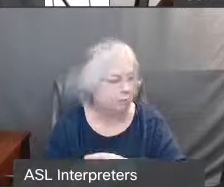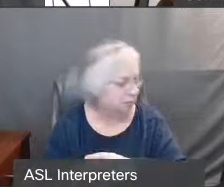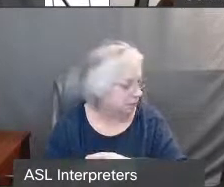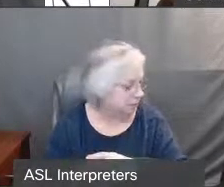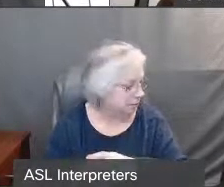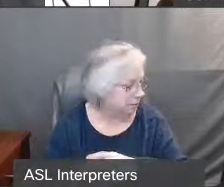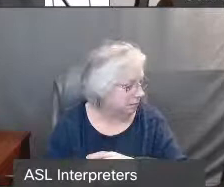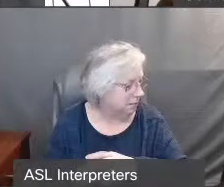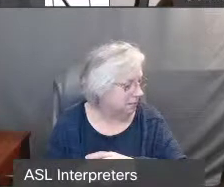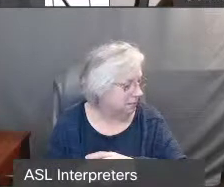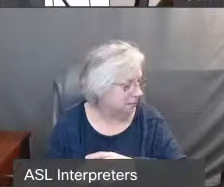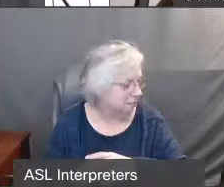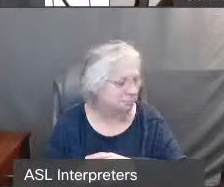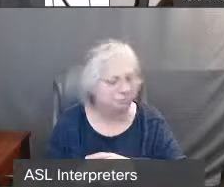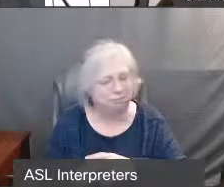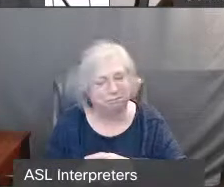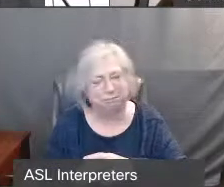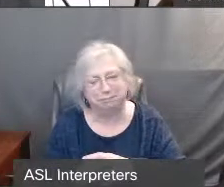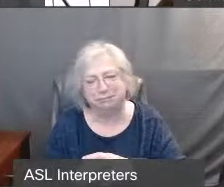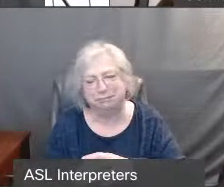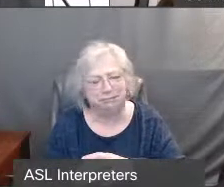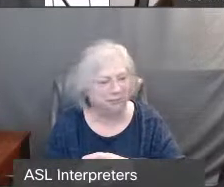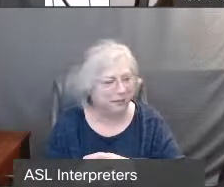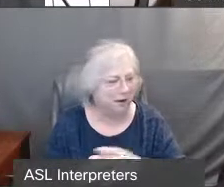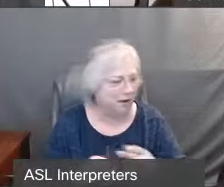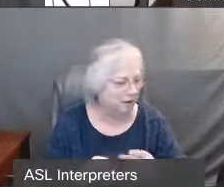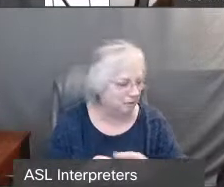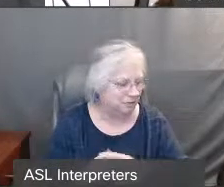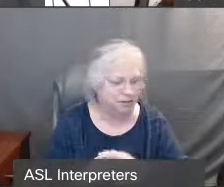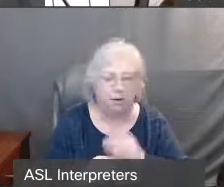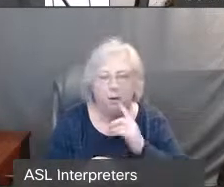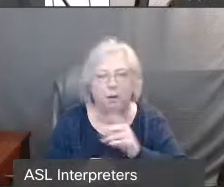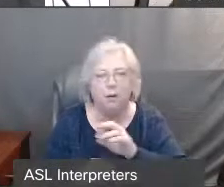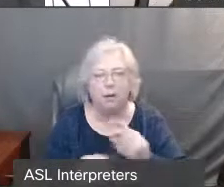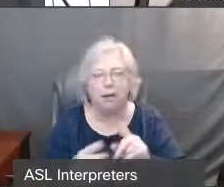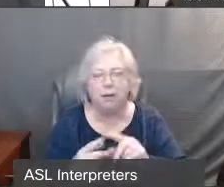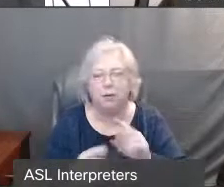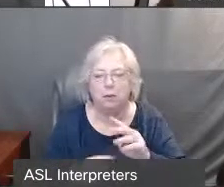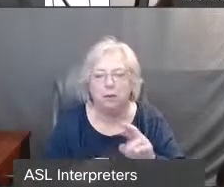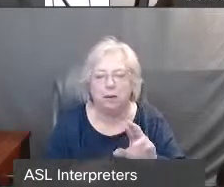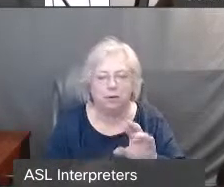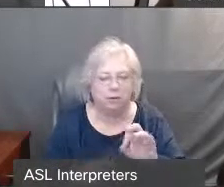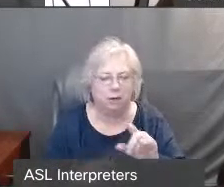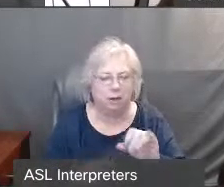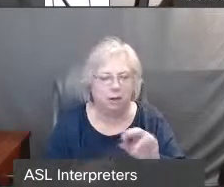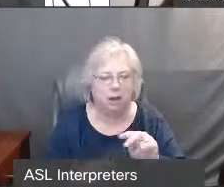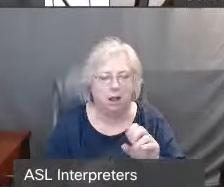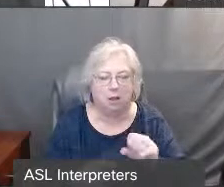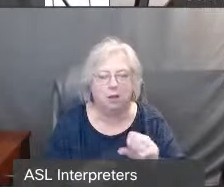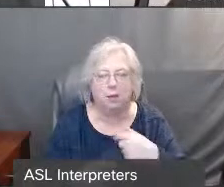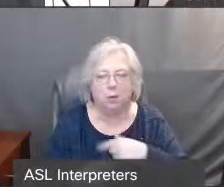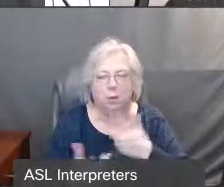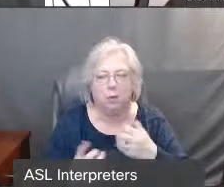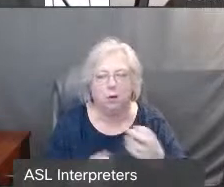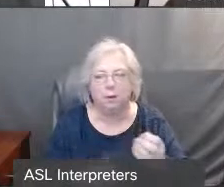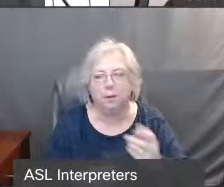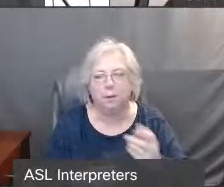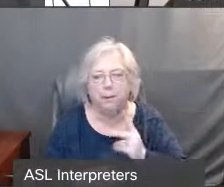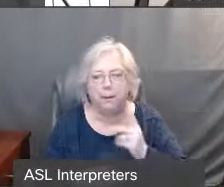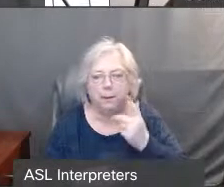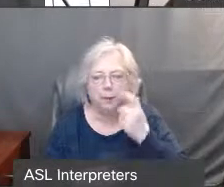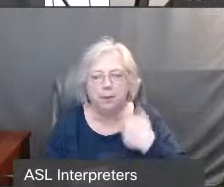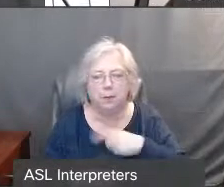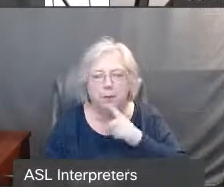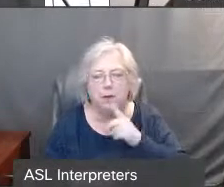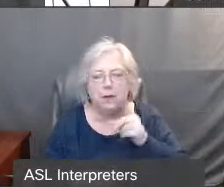gotten to this point by going back to Mr. Collins and asking him, we wanted to come back because it was really